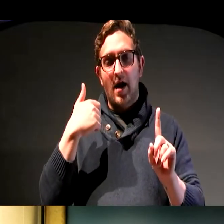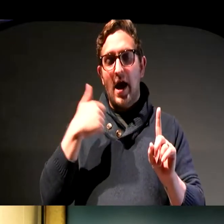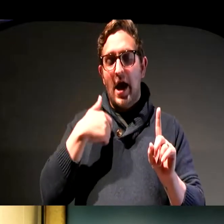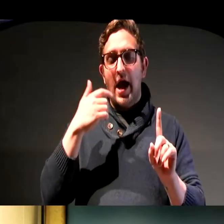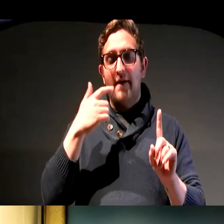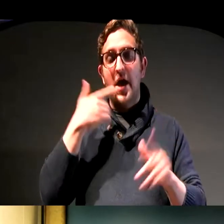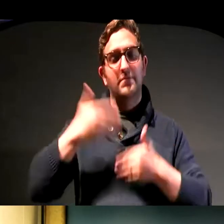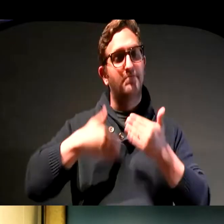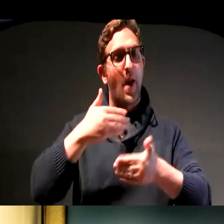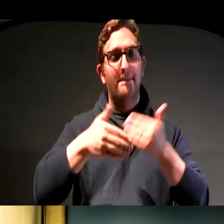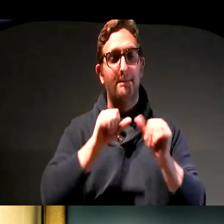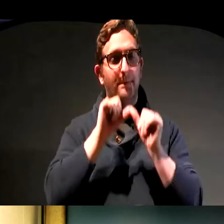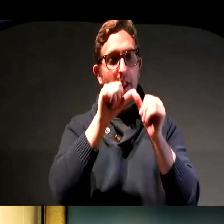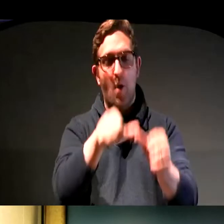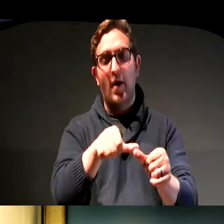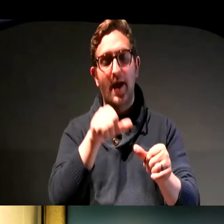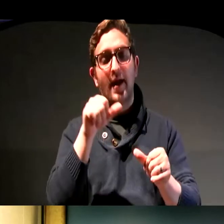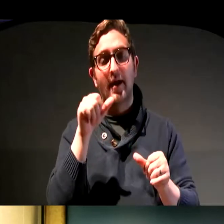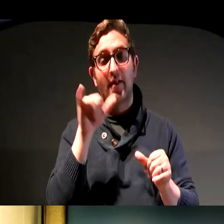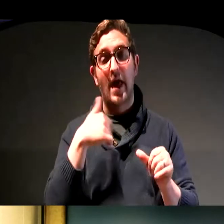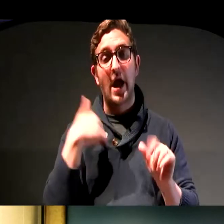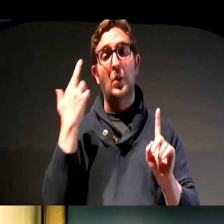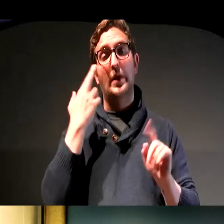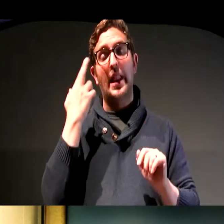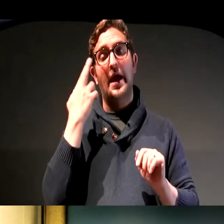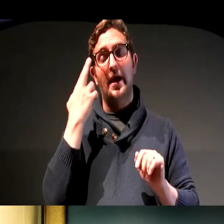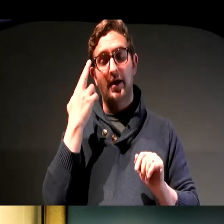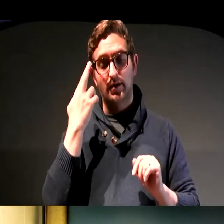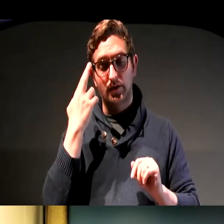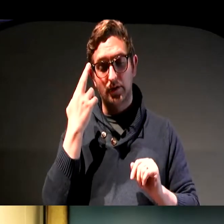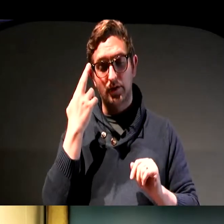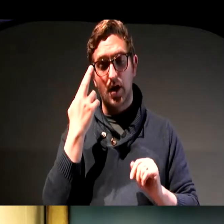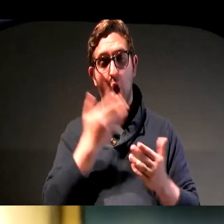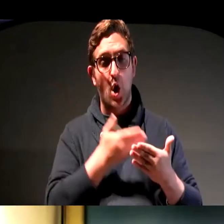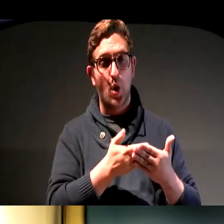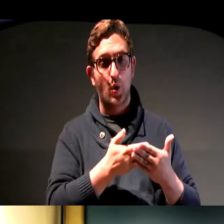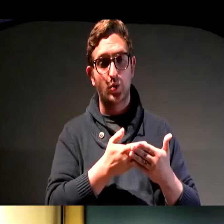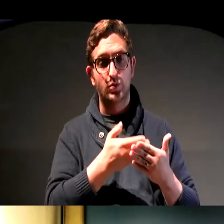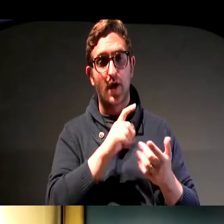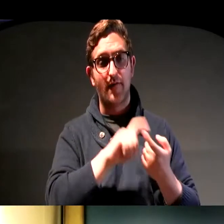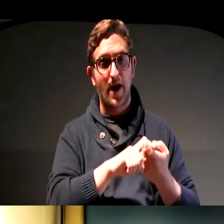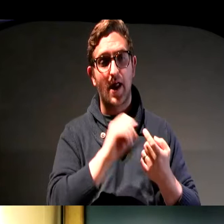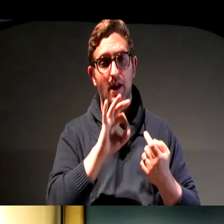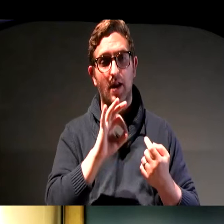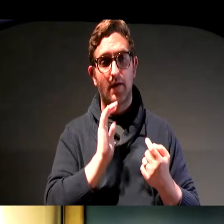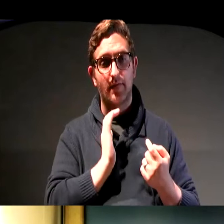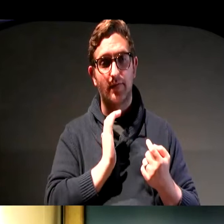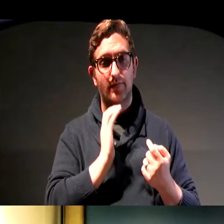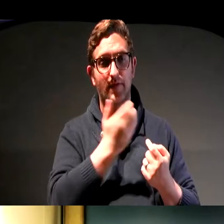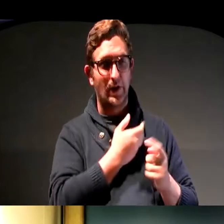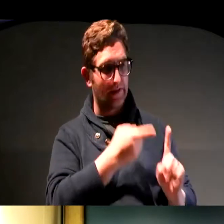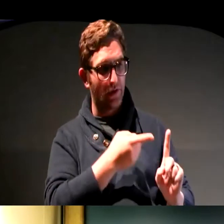And eventually when I realized, a very close friend who is now my wife actually kind of said to me, like, are you sure you're